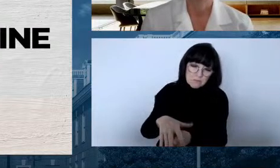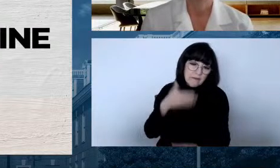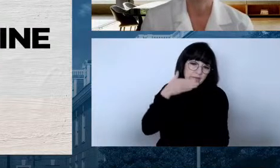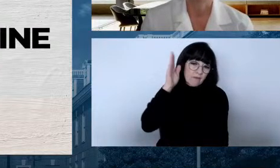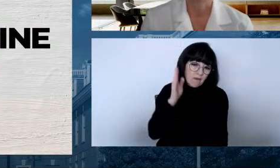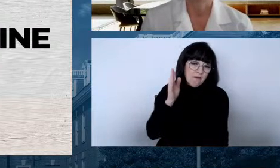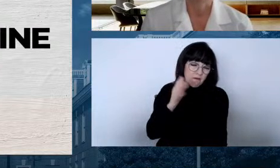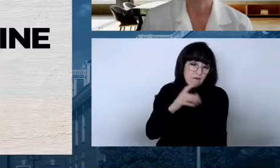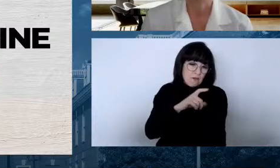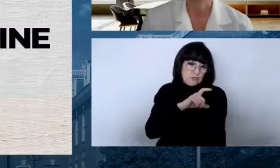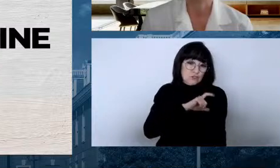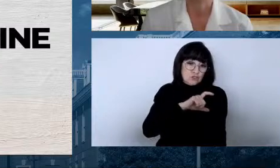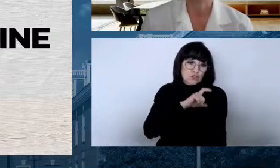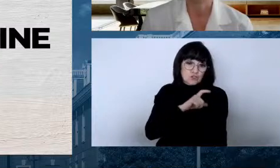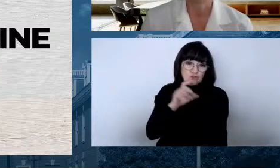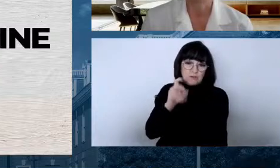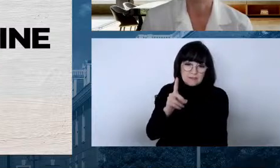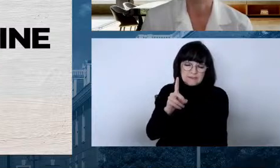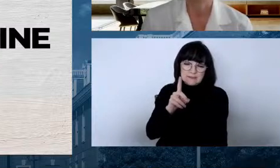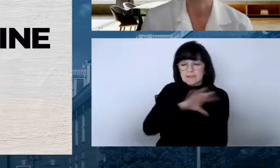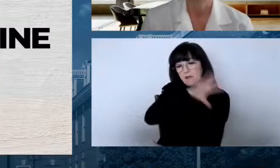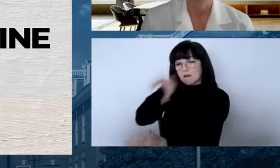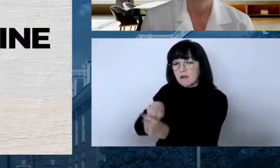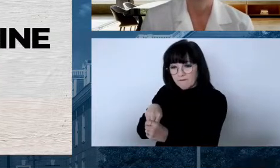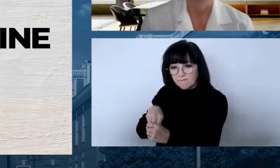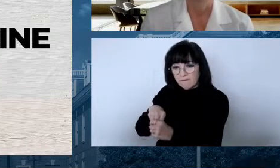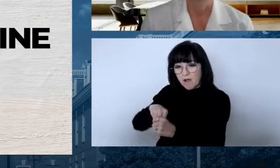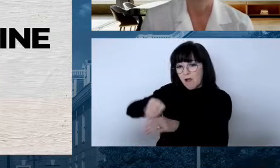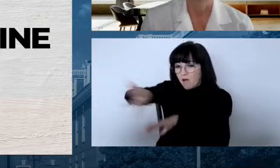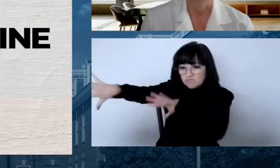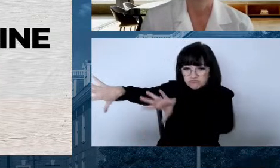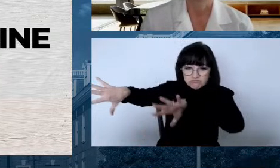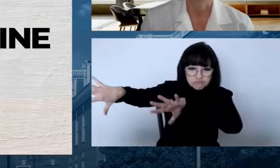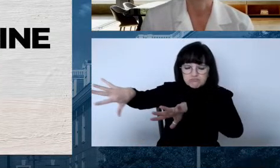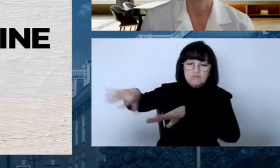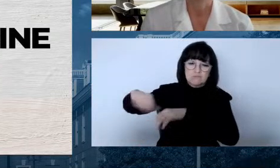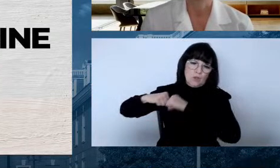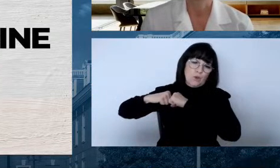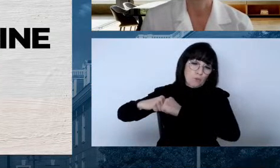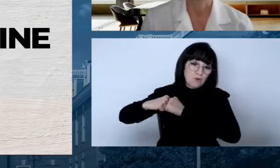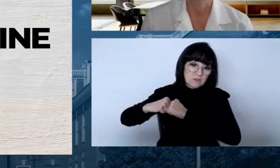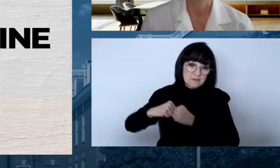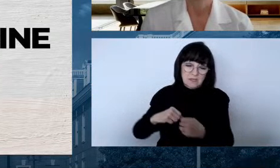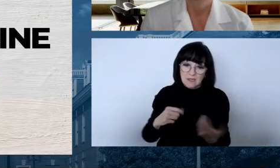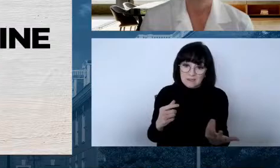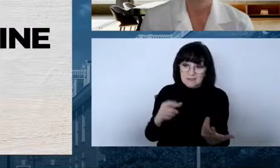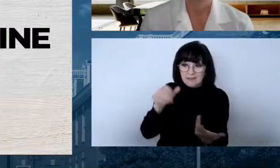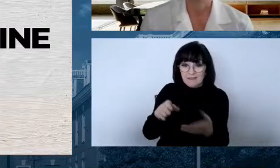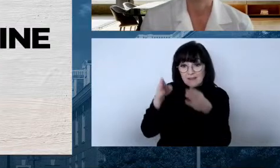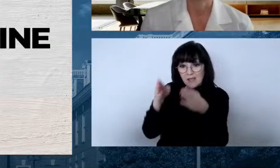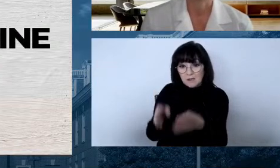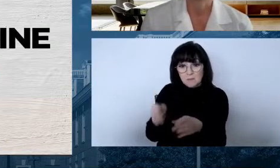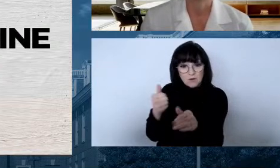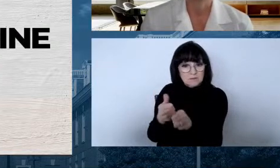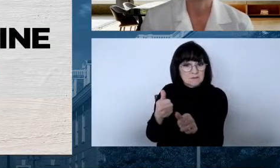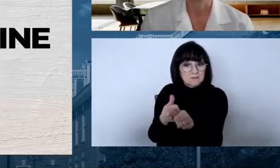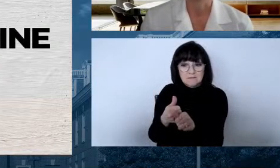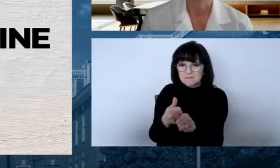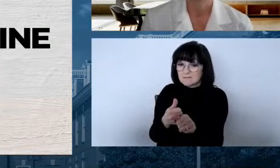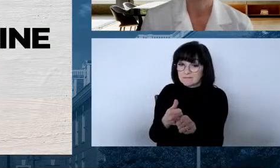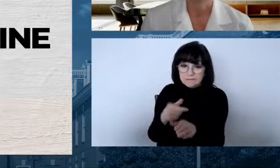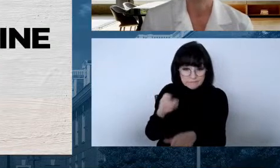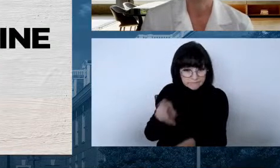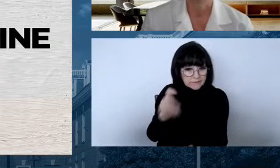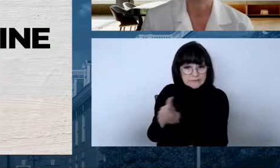So these are the types of things that we're seeing. It amazes me that, that person who was assaulted came back to work the next